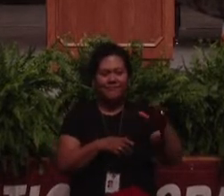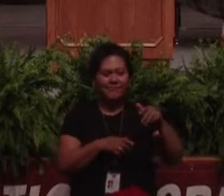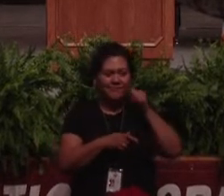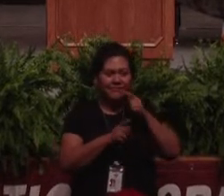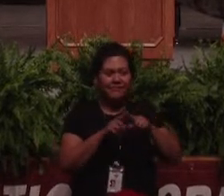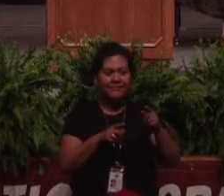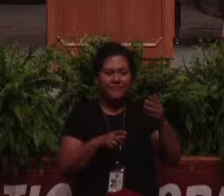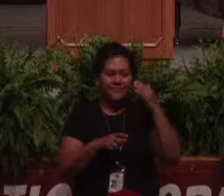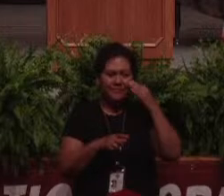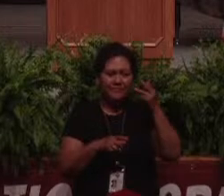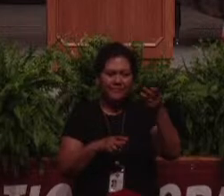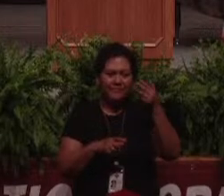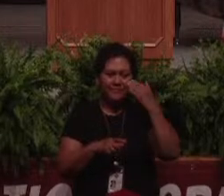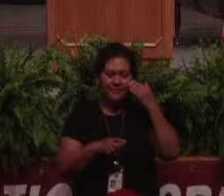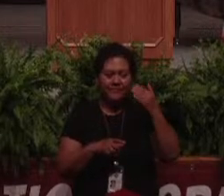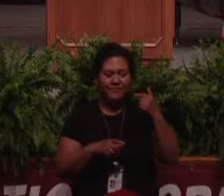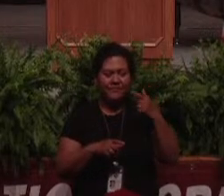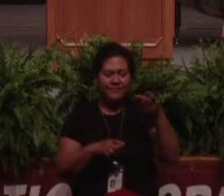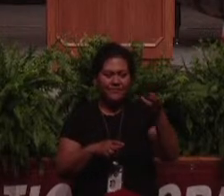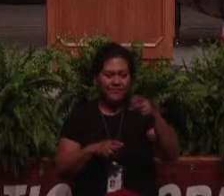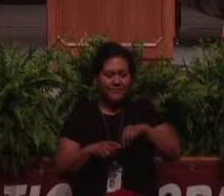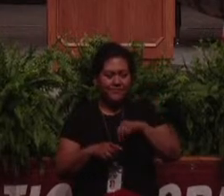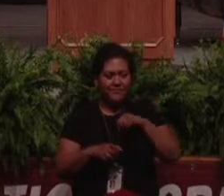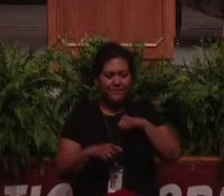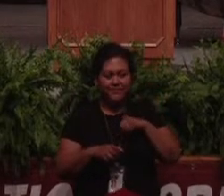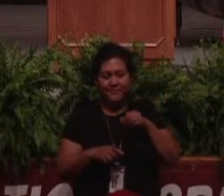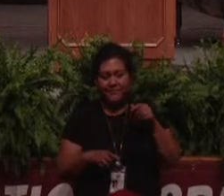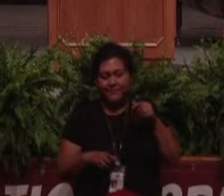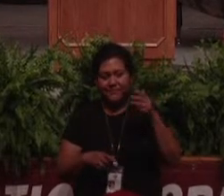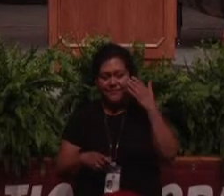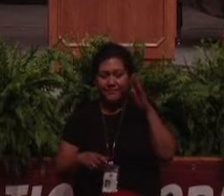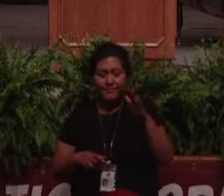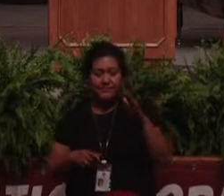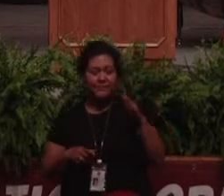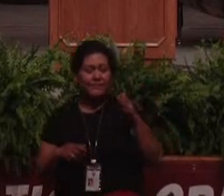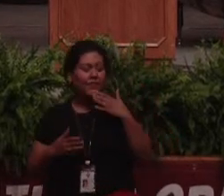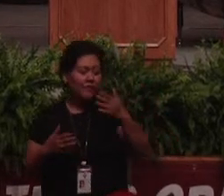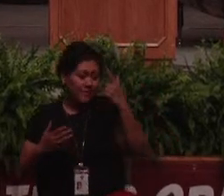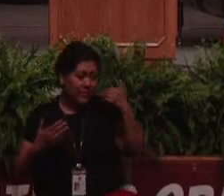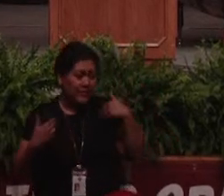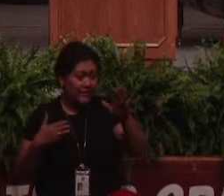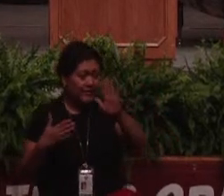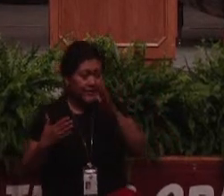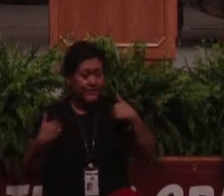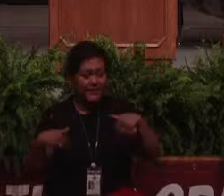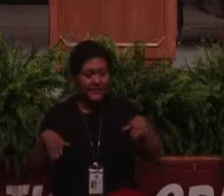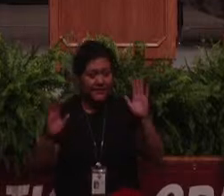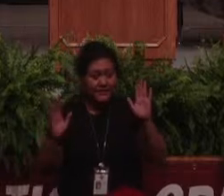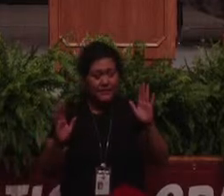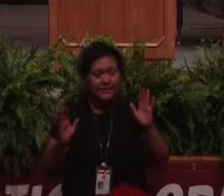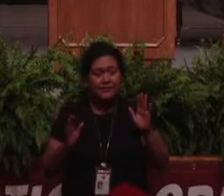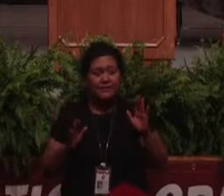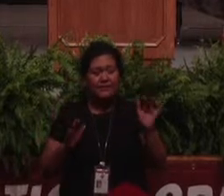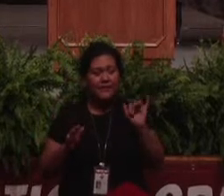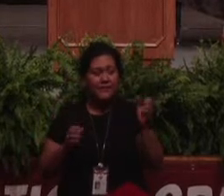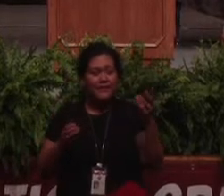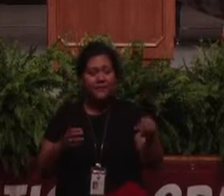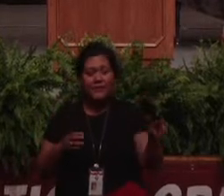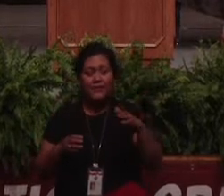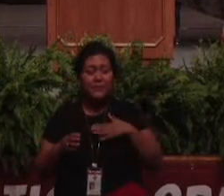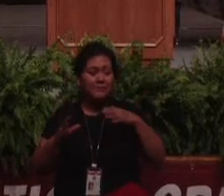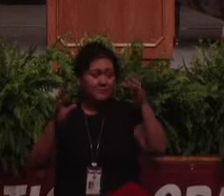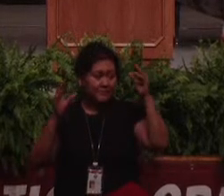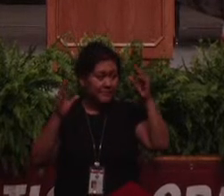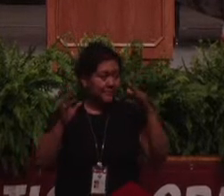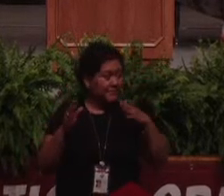proud. They don't know that I'm thanking them for sacrificing and raising me, because perhaps like many of y'all,